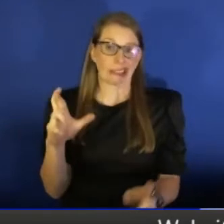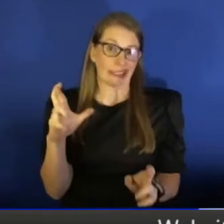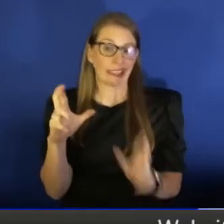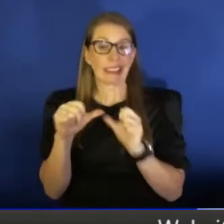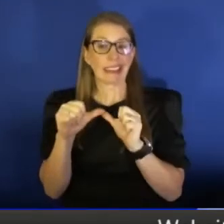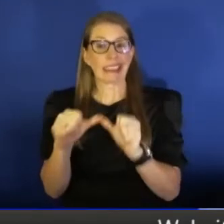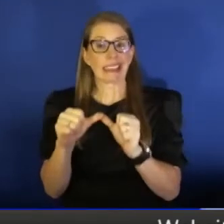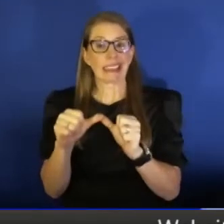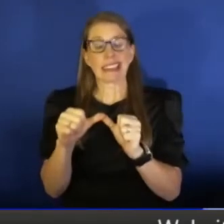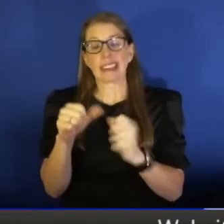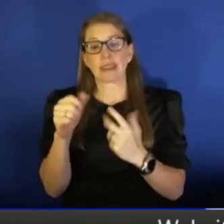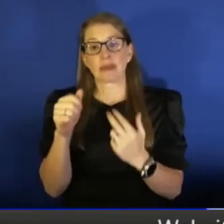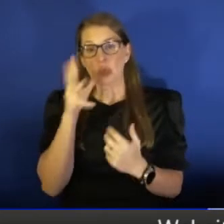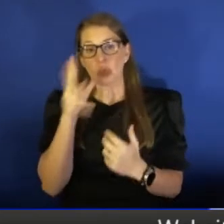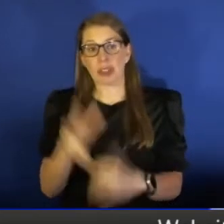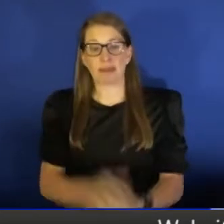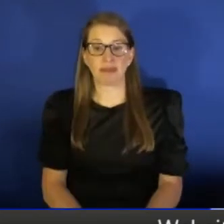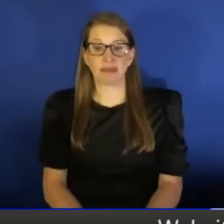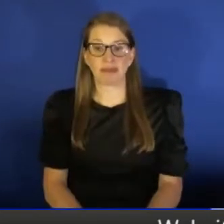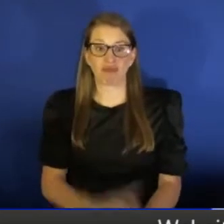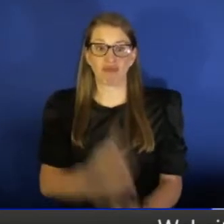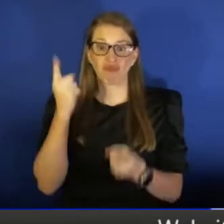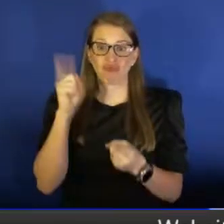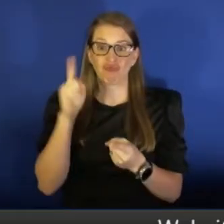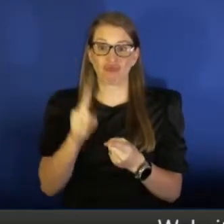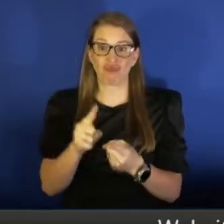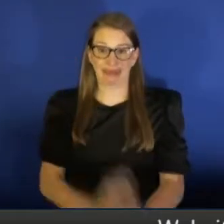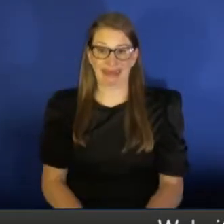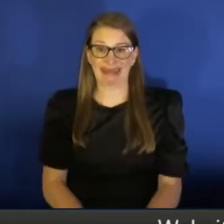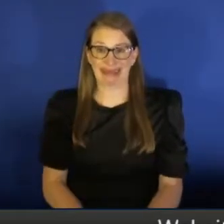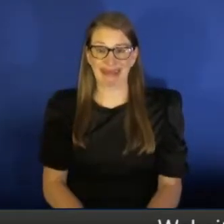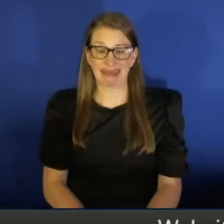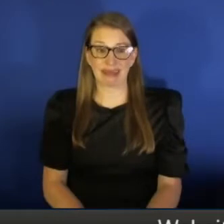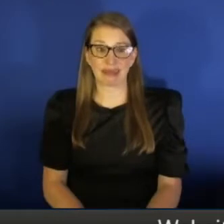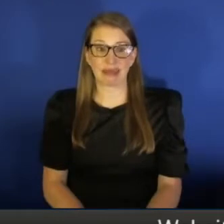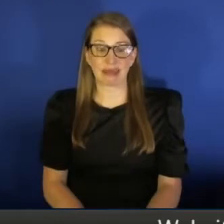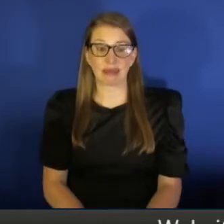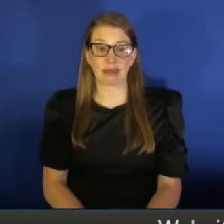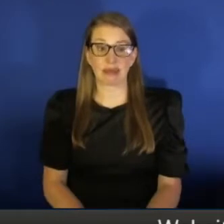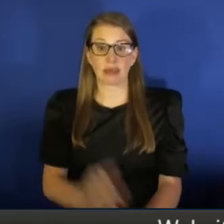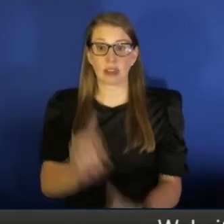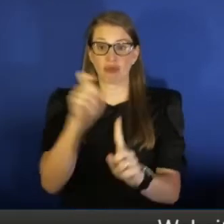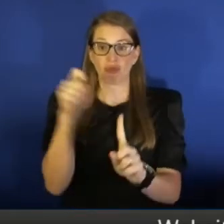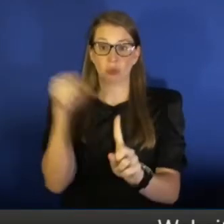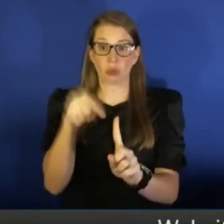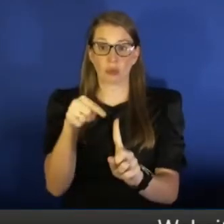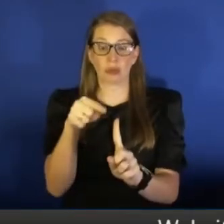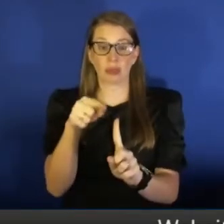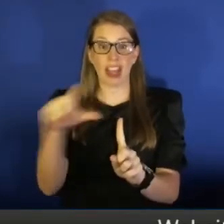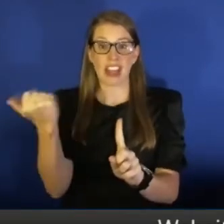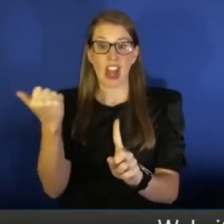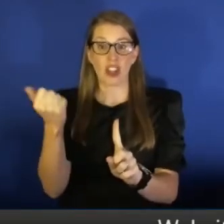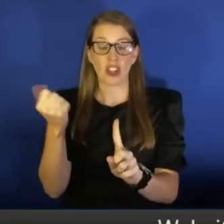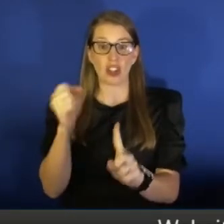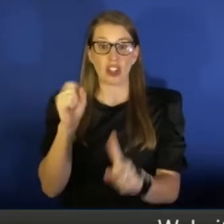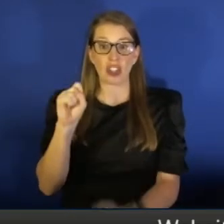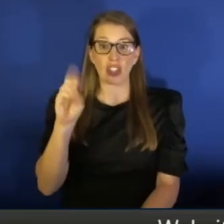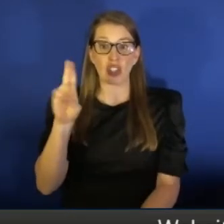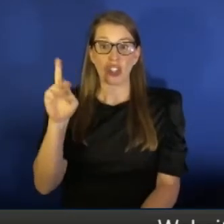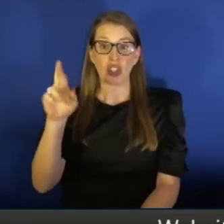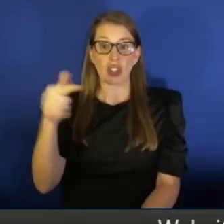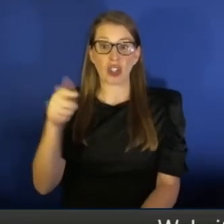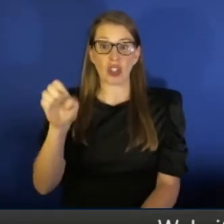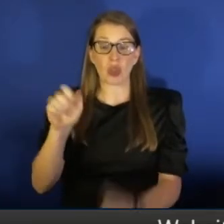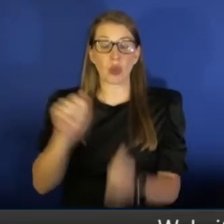hopefully just keep people out of the hospital. Big question, though, that's around is there going to be another surge with this BA2 variant? Any